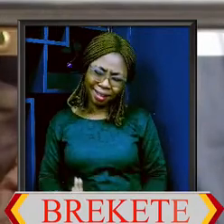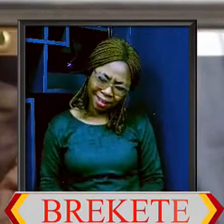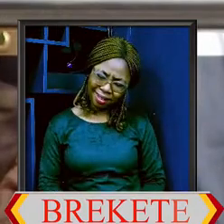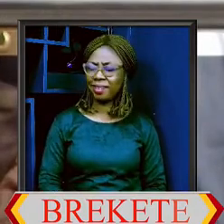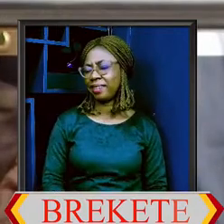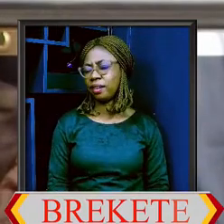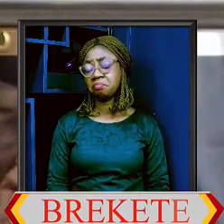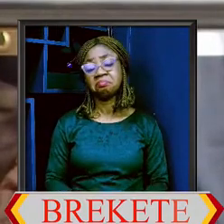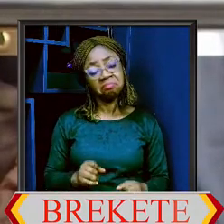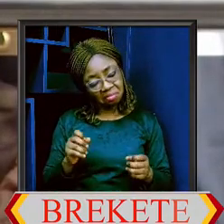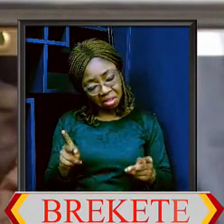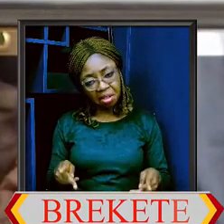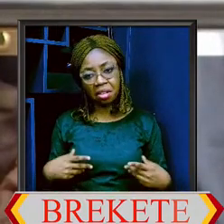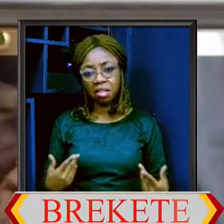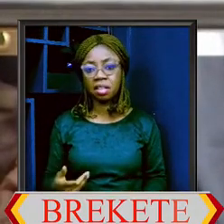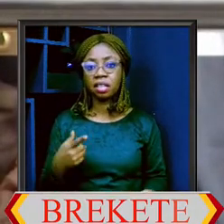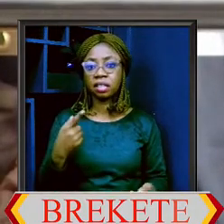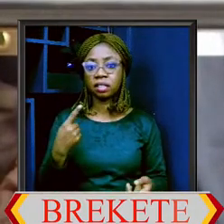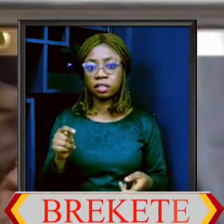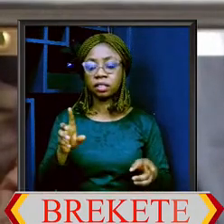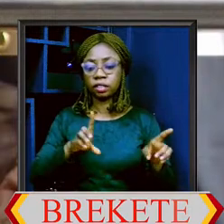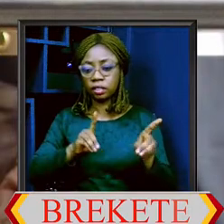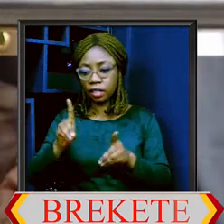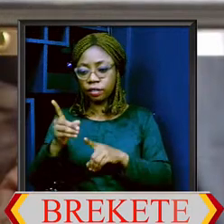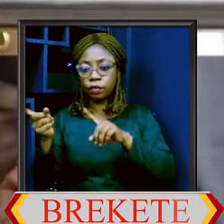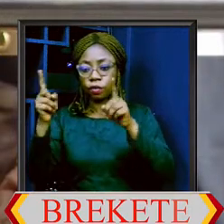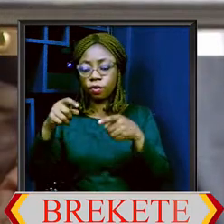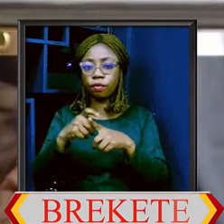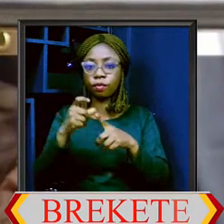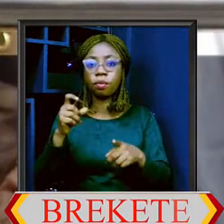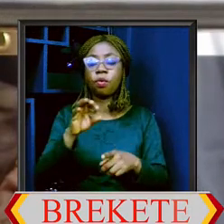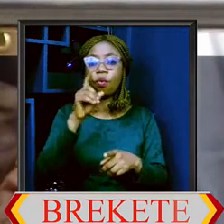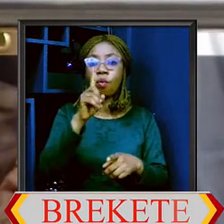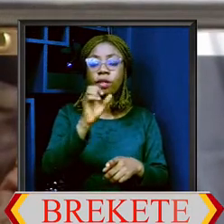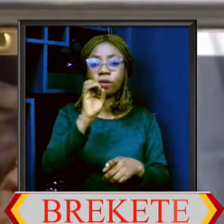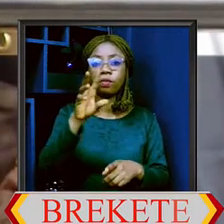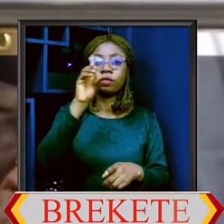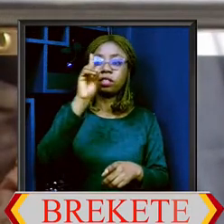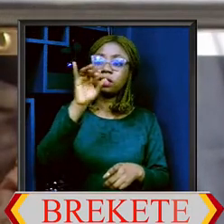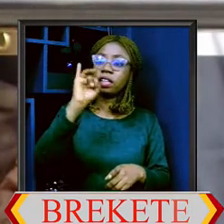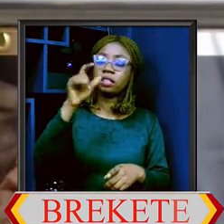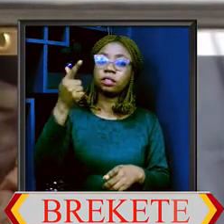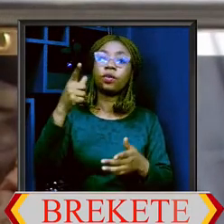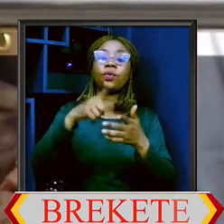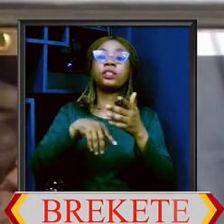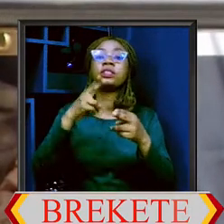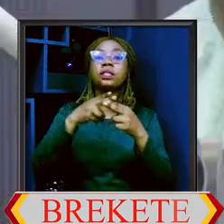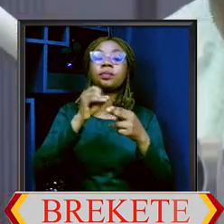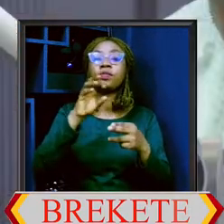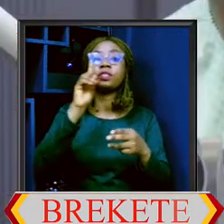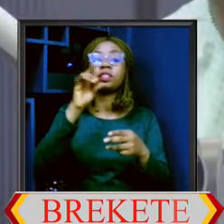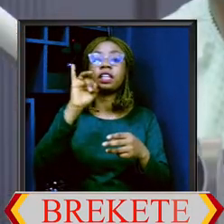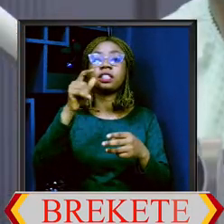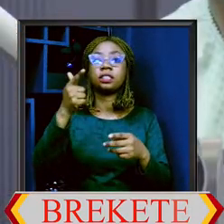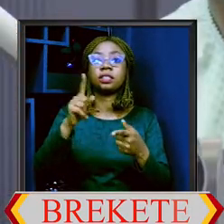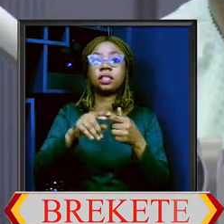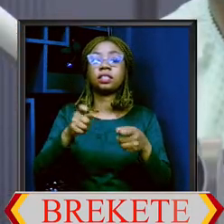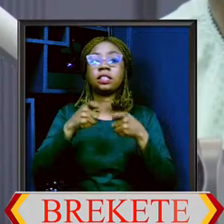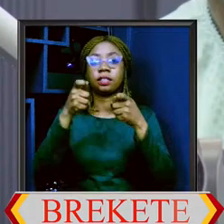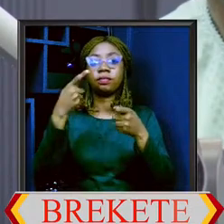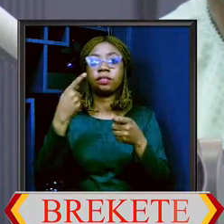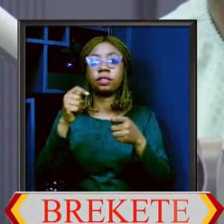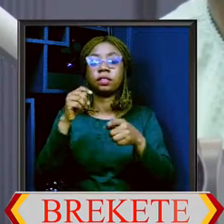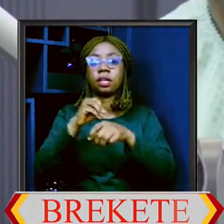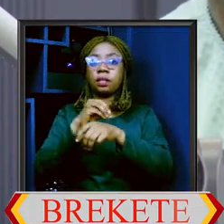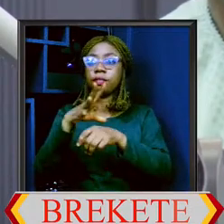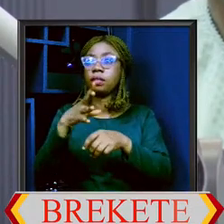ahh okay the directive came from one of the DI what be the name of the DI give the director her